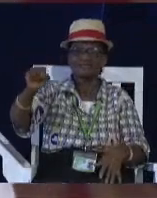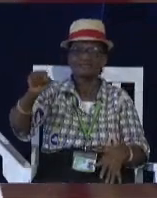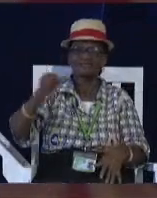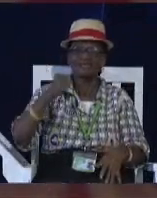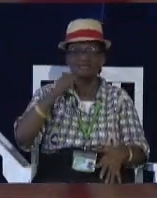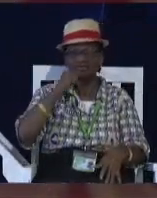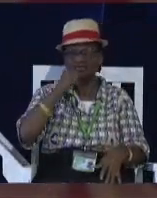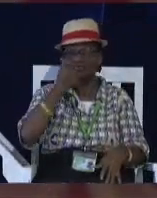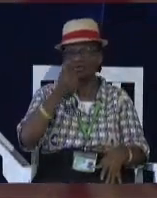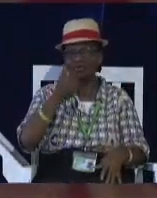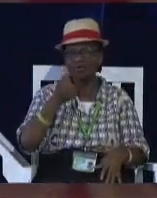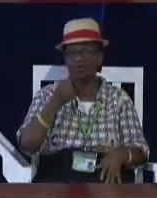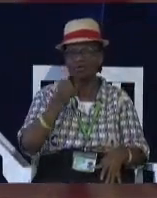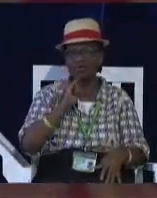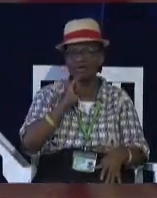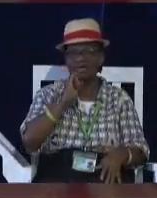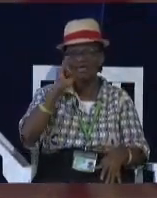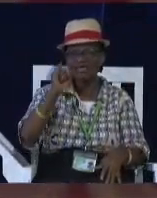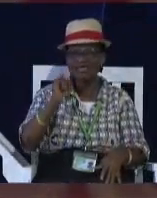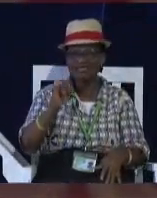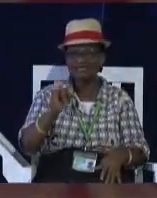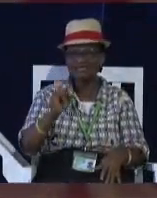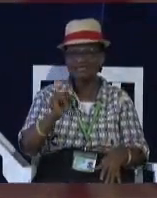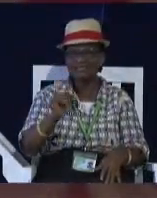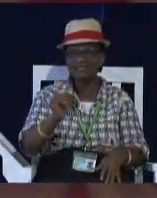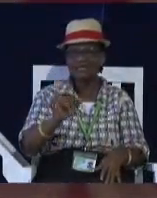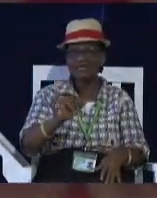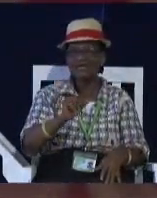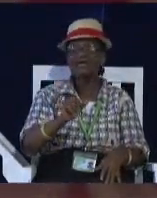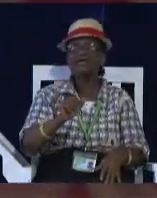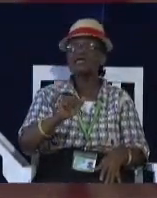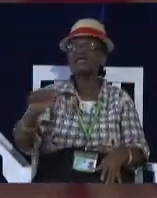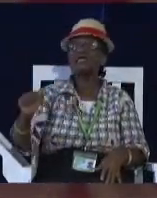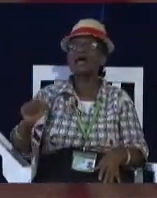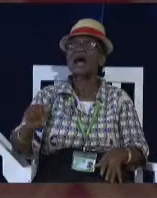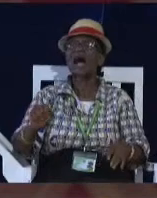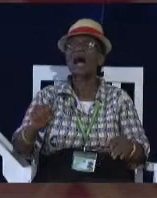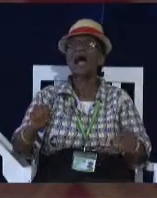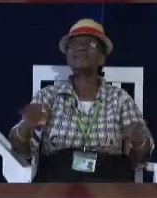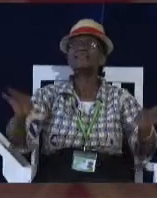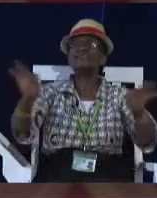Tomorrow is an extremely important day.